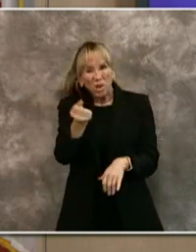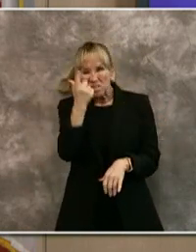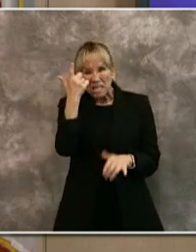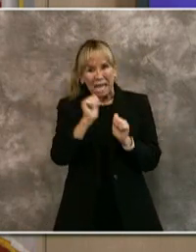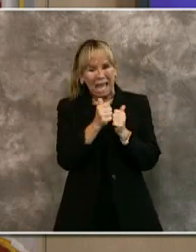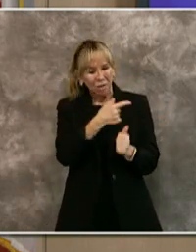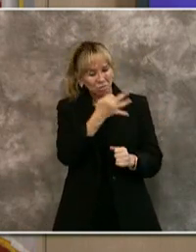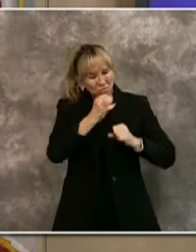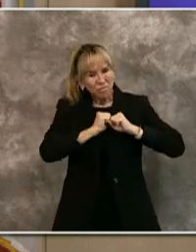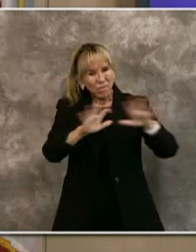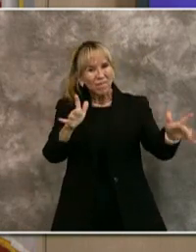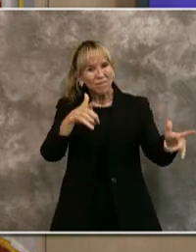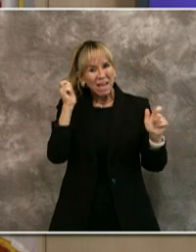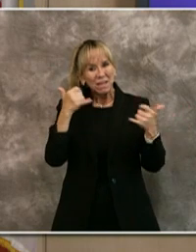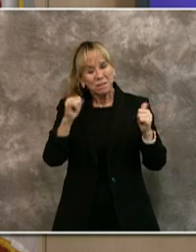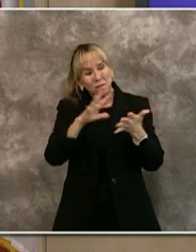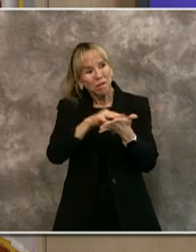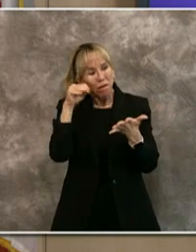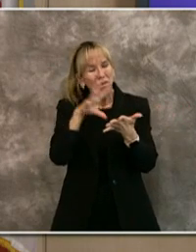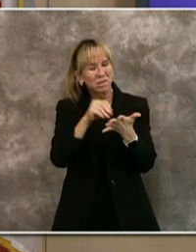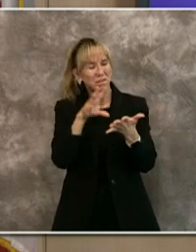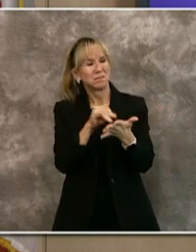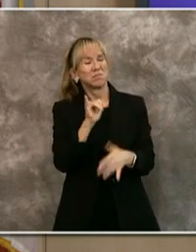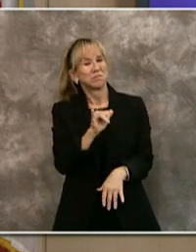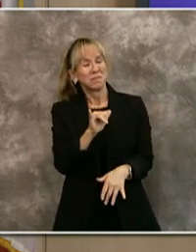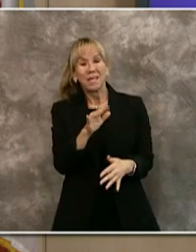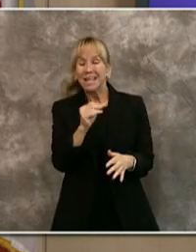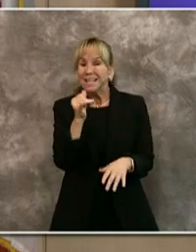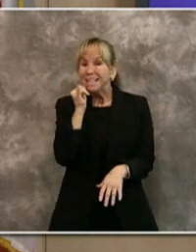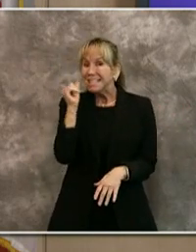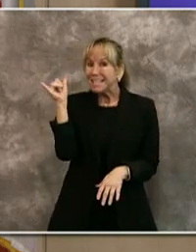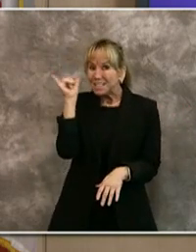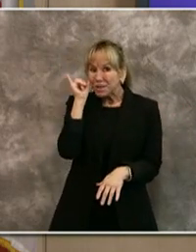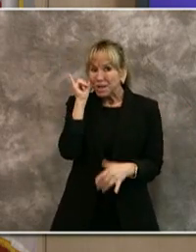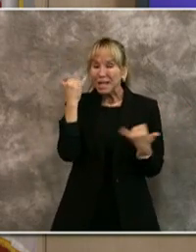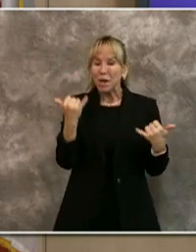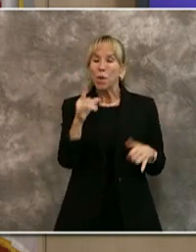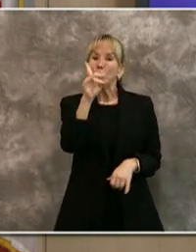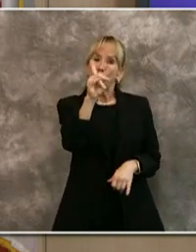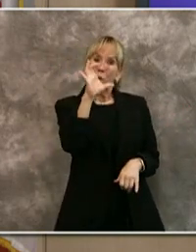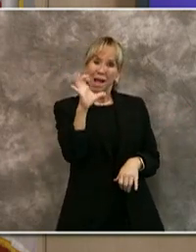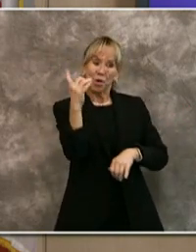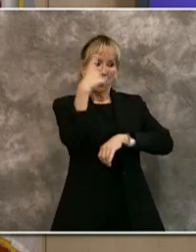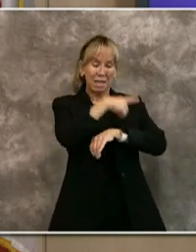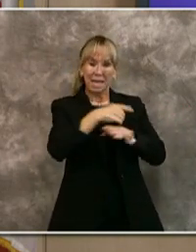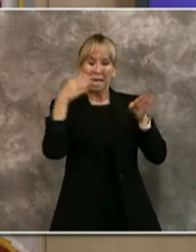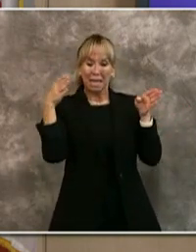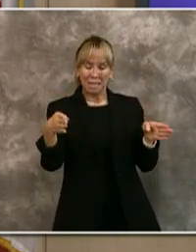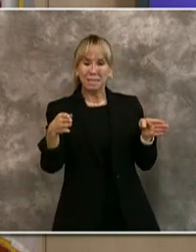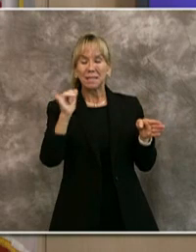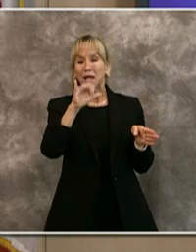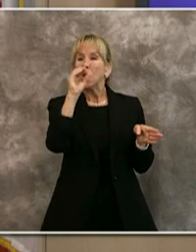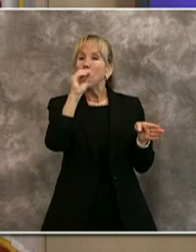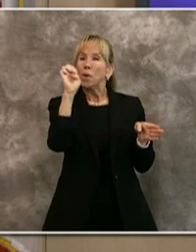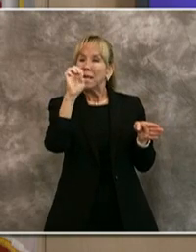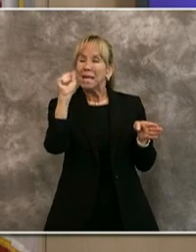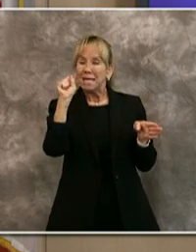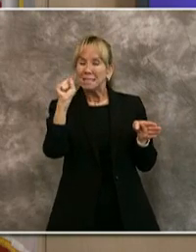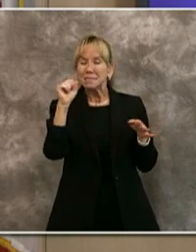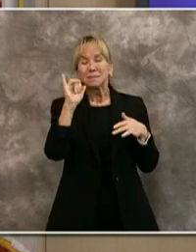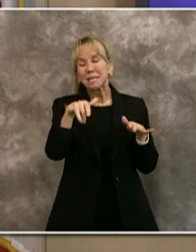about it. And just yesterday, we hit the 100-day mark of operations of our County Emergency Operations